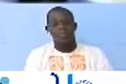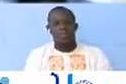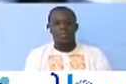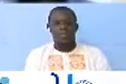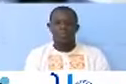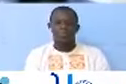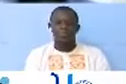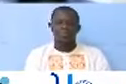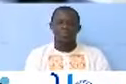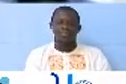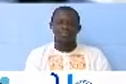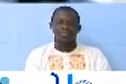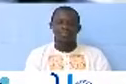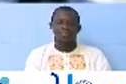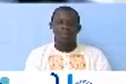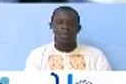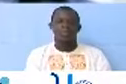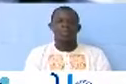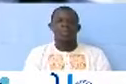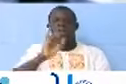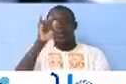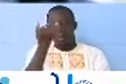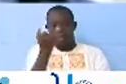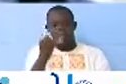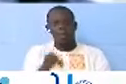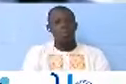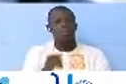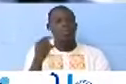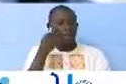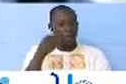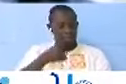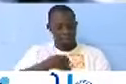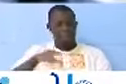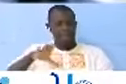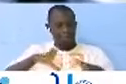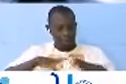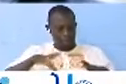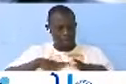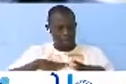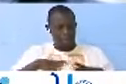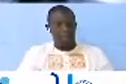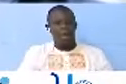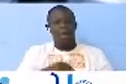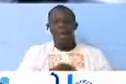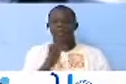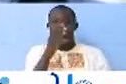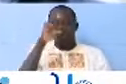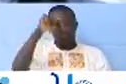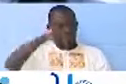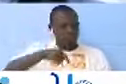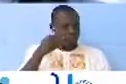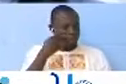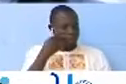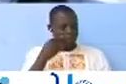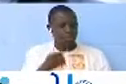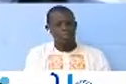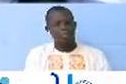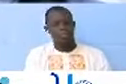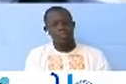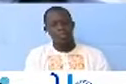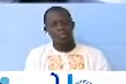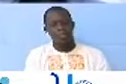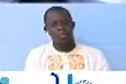to Yes, but the day I became ready, I said to him,